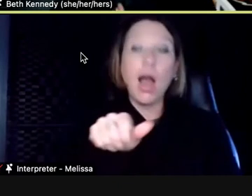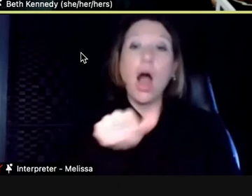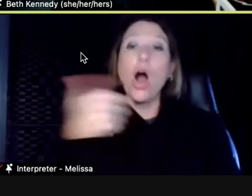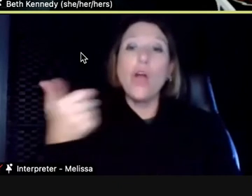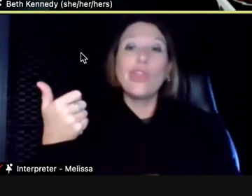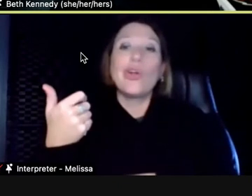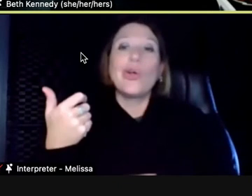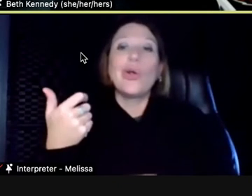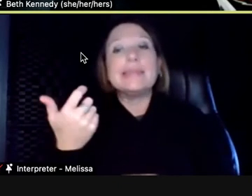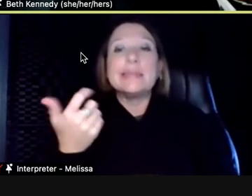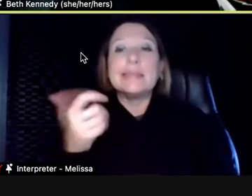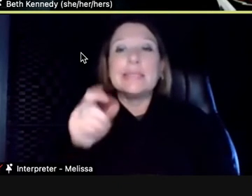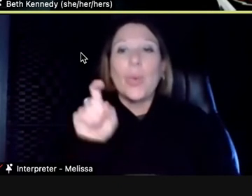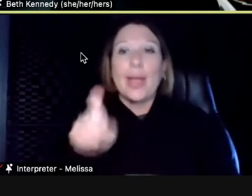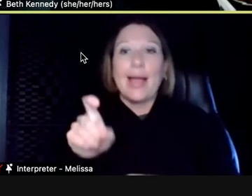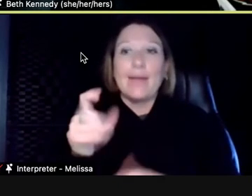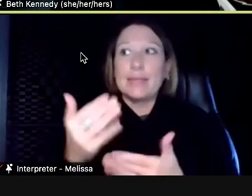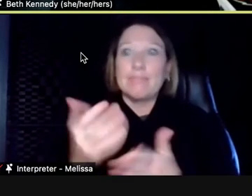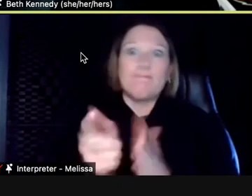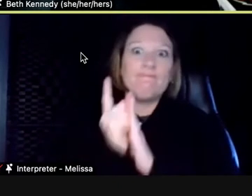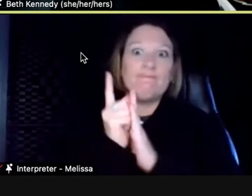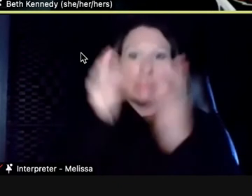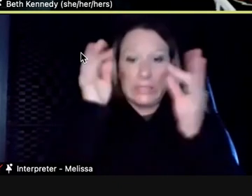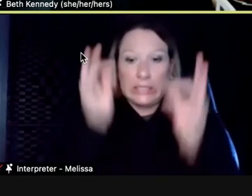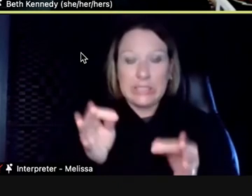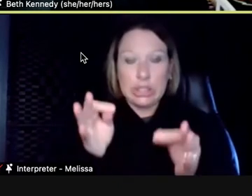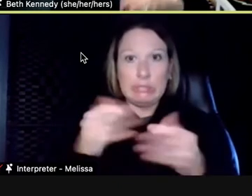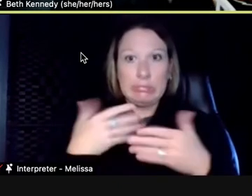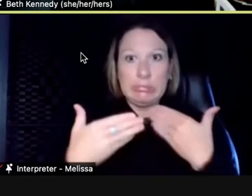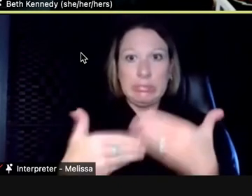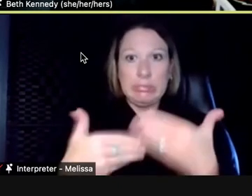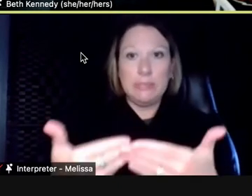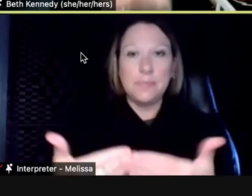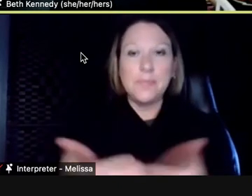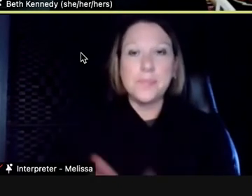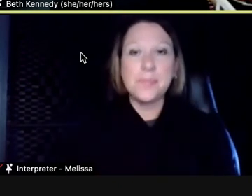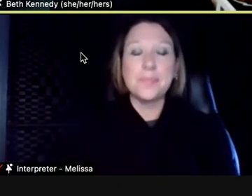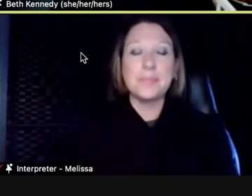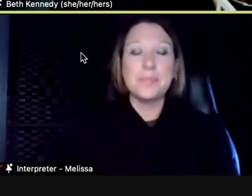make immediate decisions and work on the fly. So